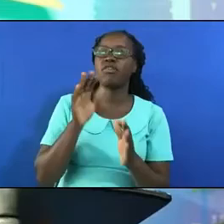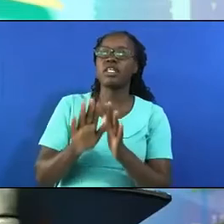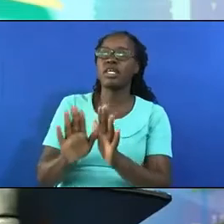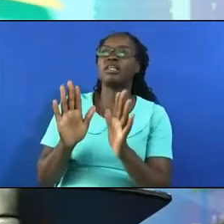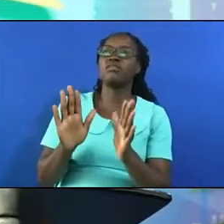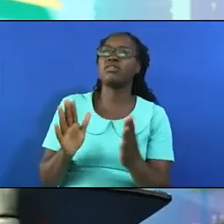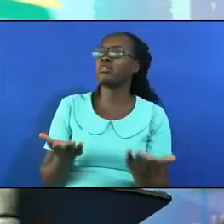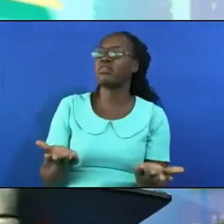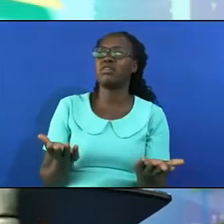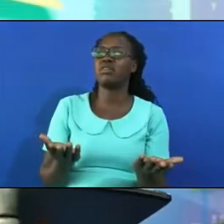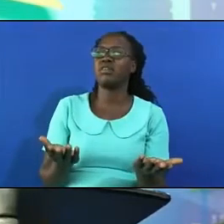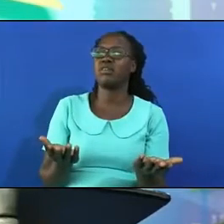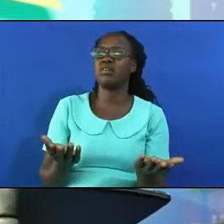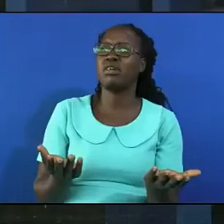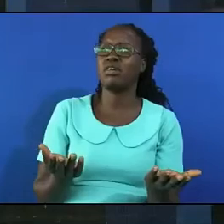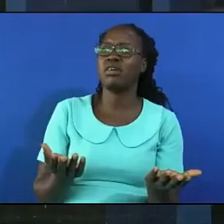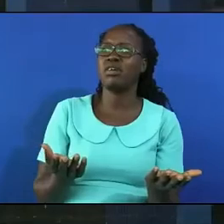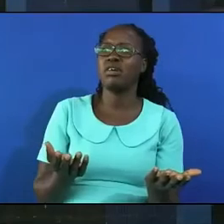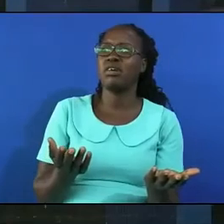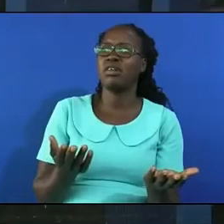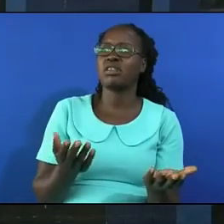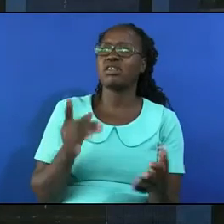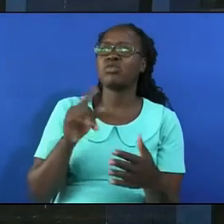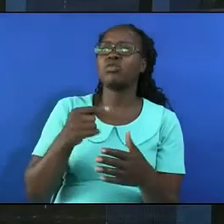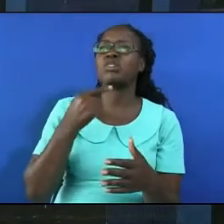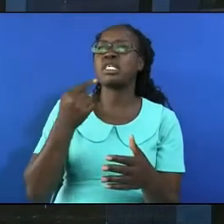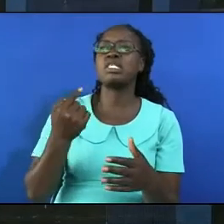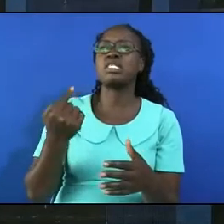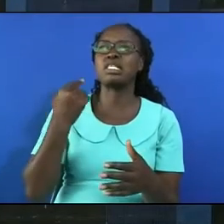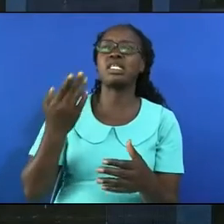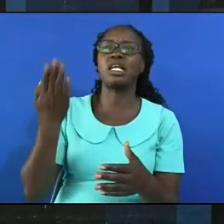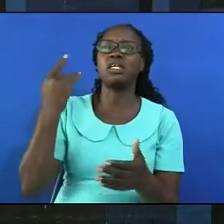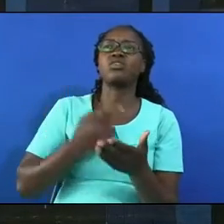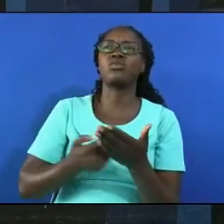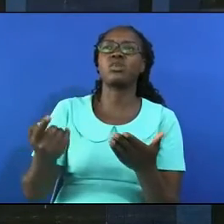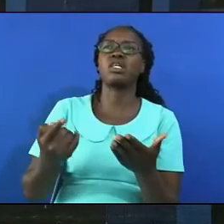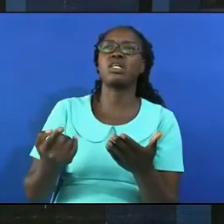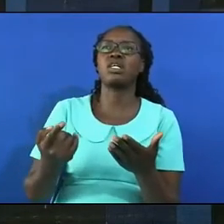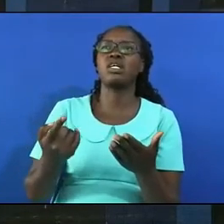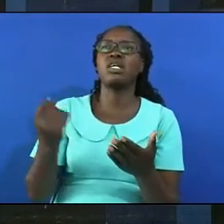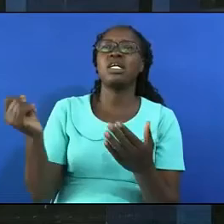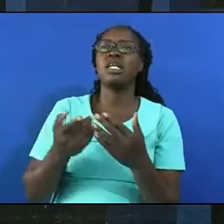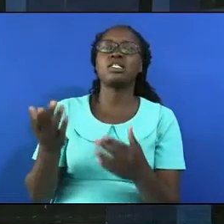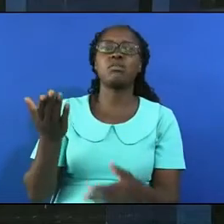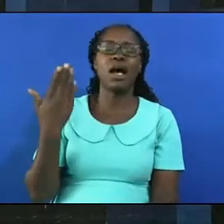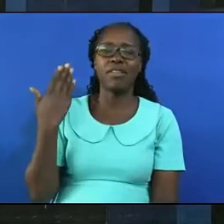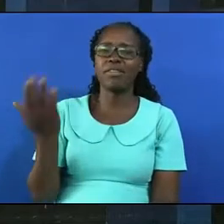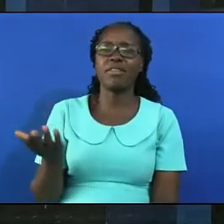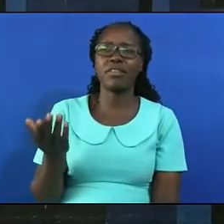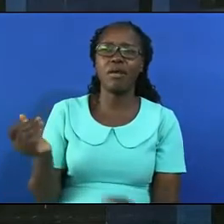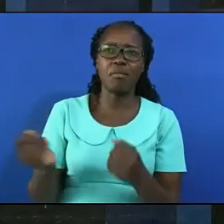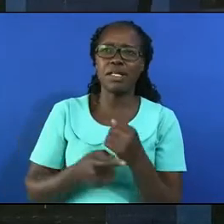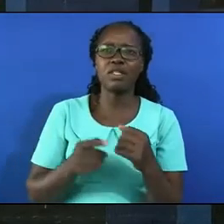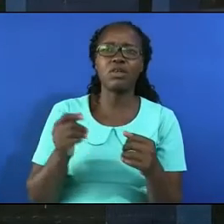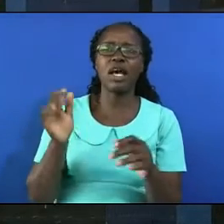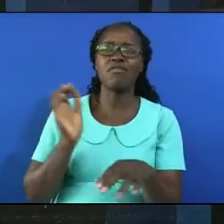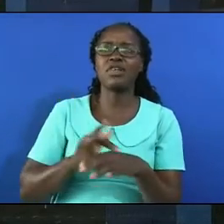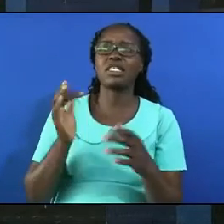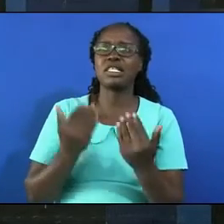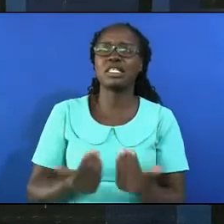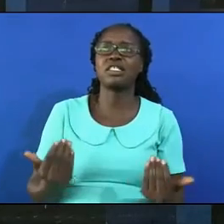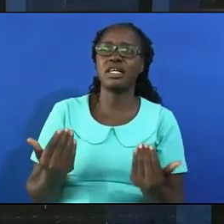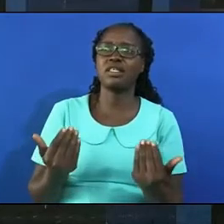left, that's what you said yesterday, you said last week, you said last month, you are affecting the